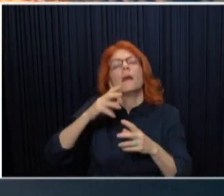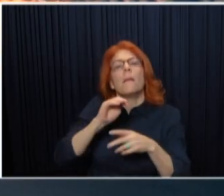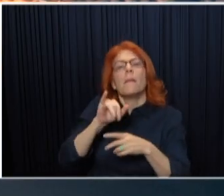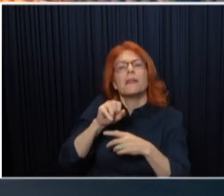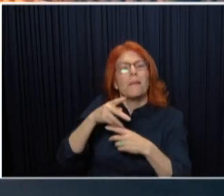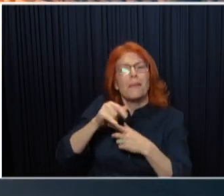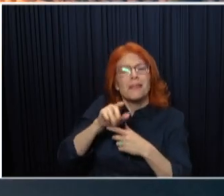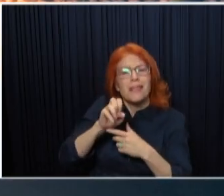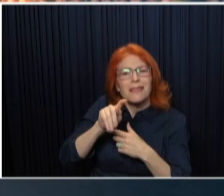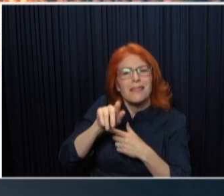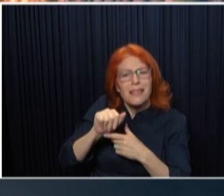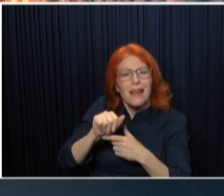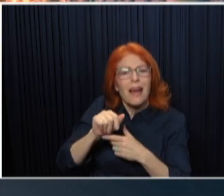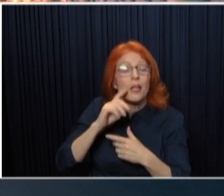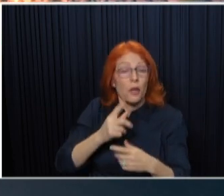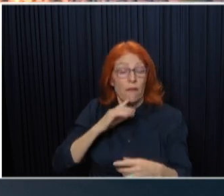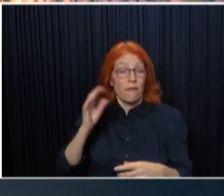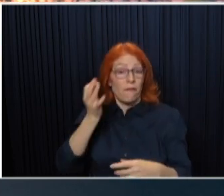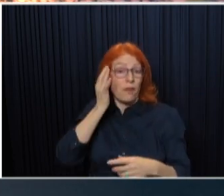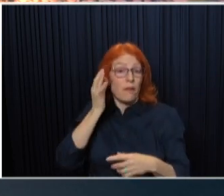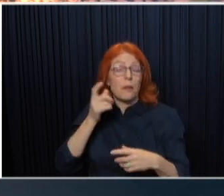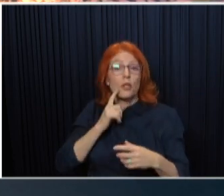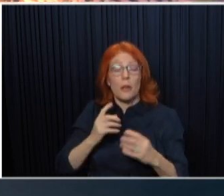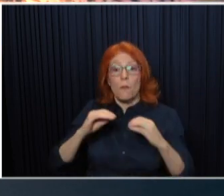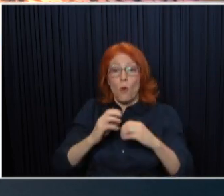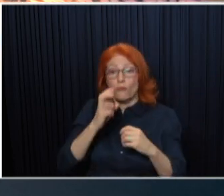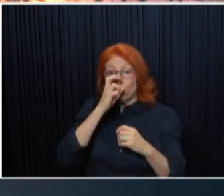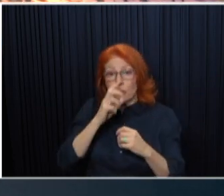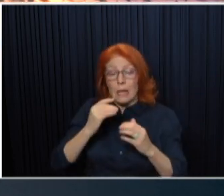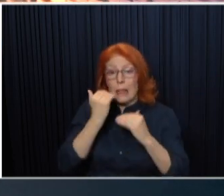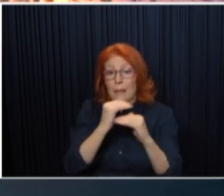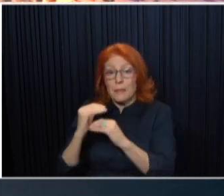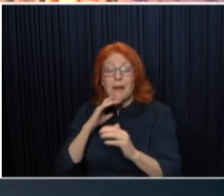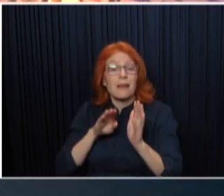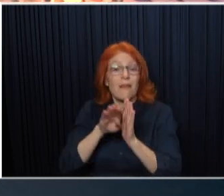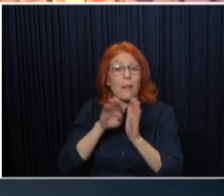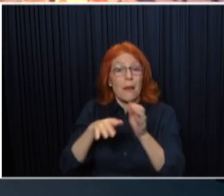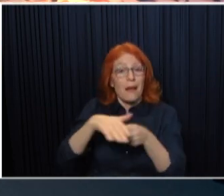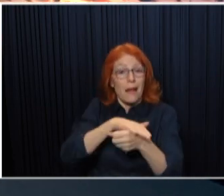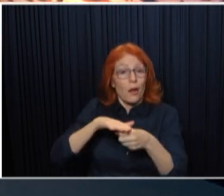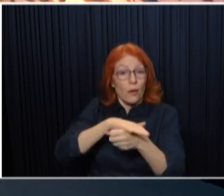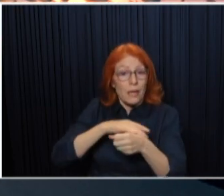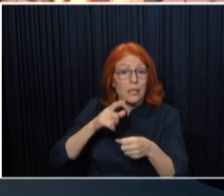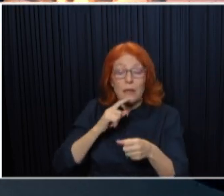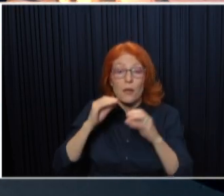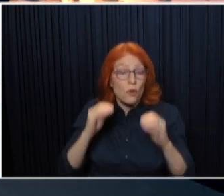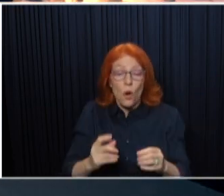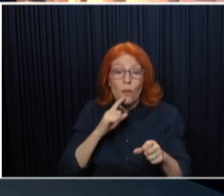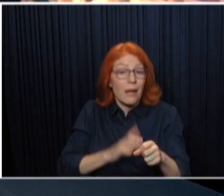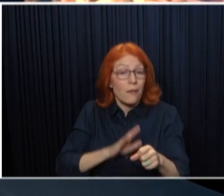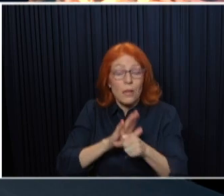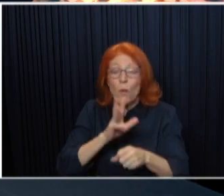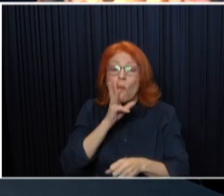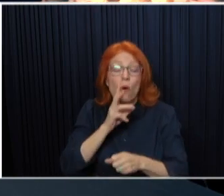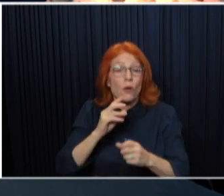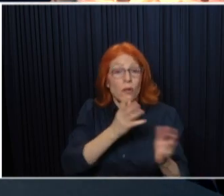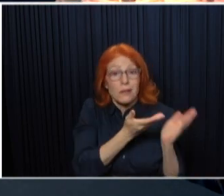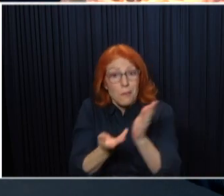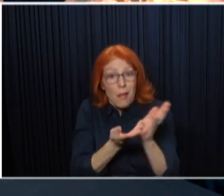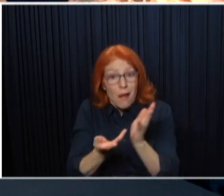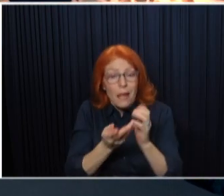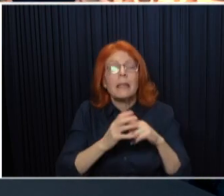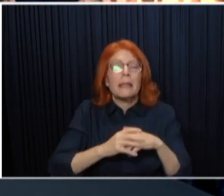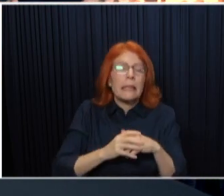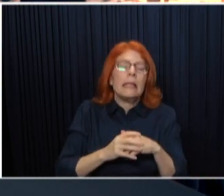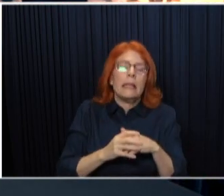think that the federal government should be placing stricter limits on development in areas without a guaranteed water supply? Well, I